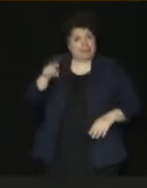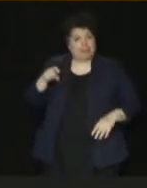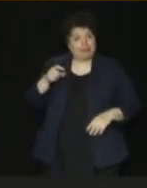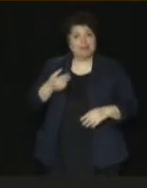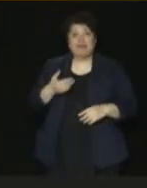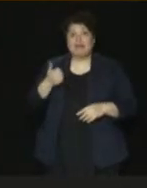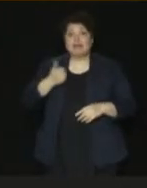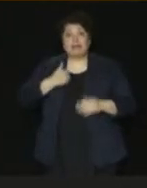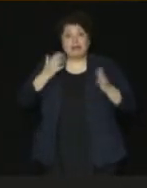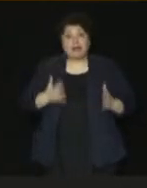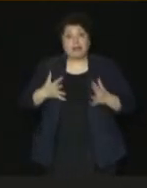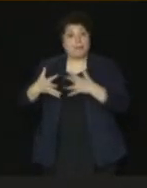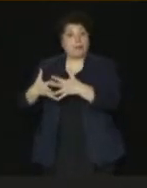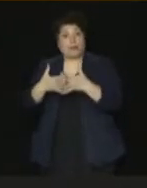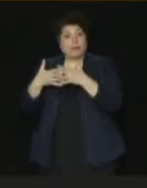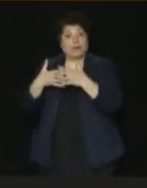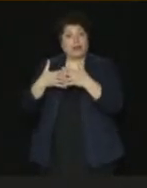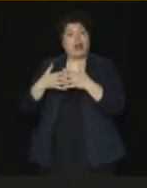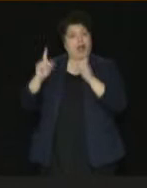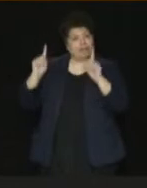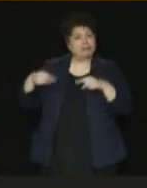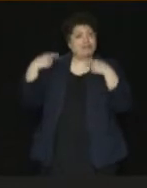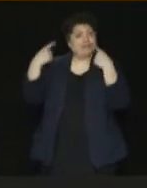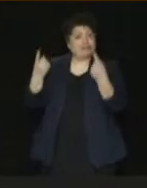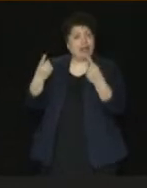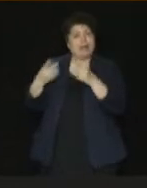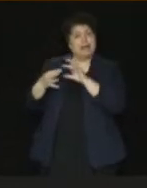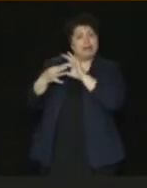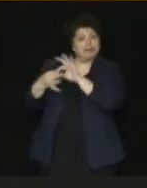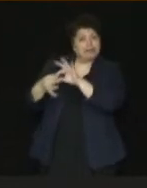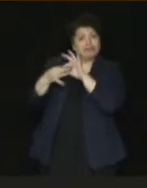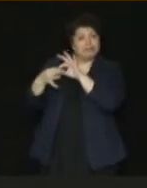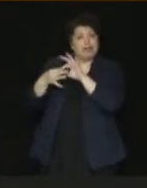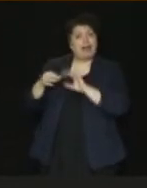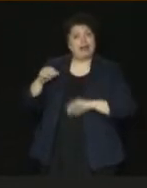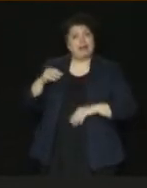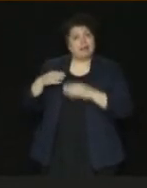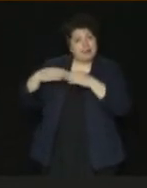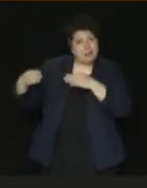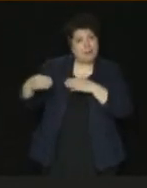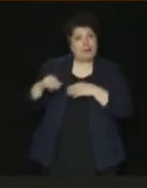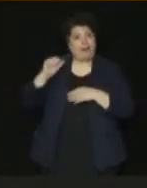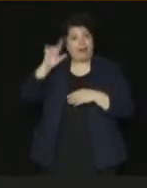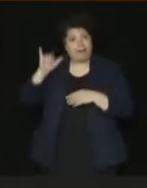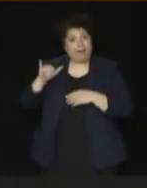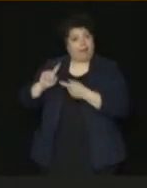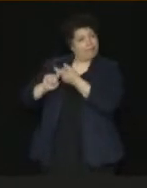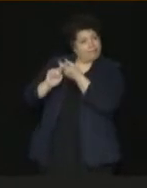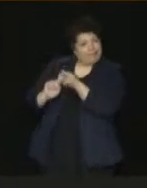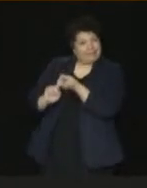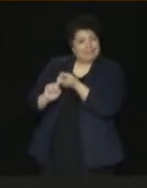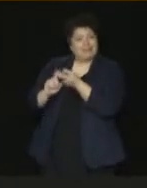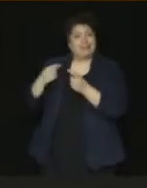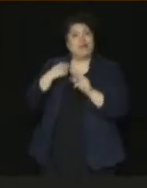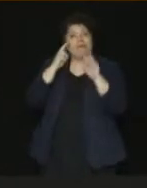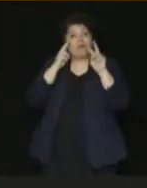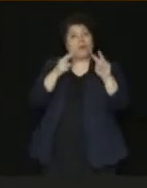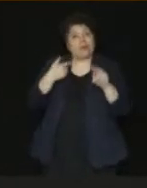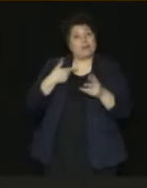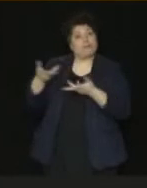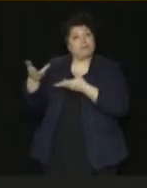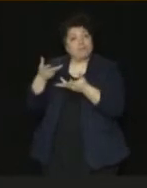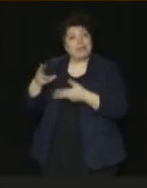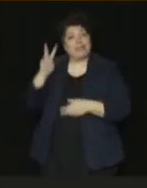stood together, not just as neighbors and allies, but as friends. I'm looking forward to working with both Vice President Harris